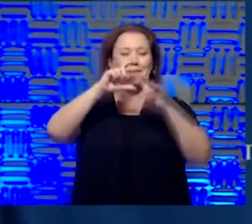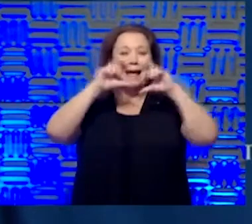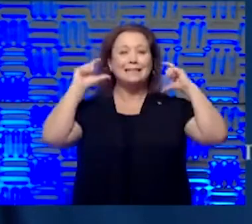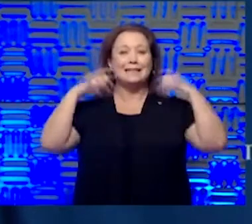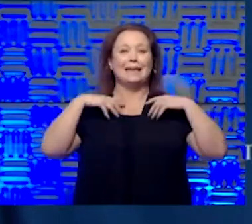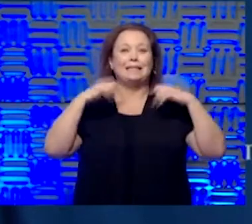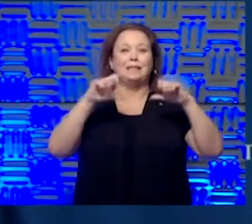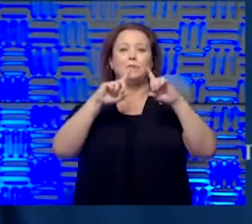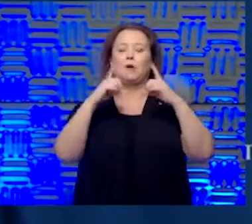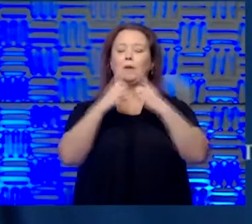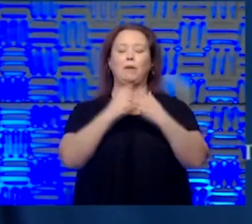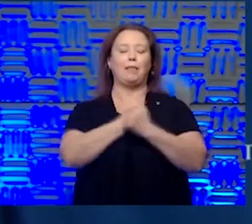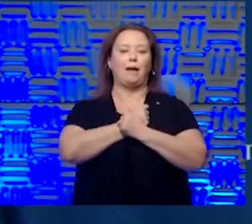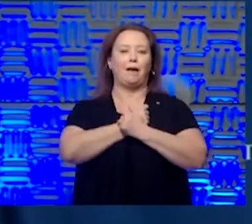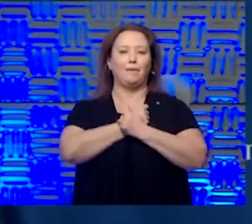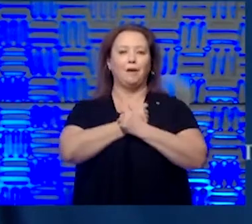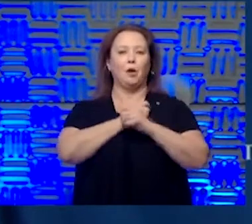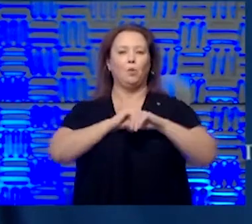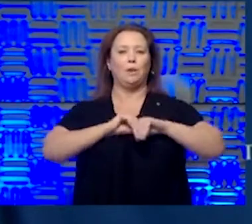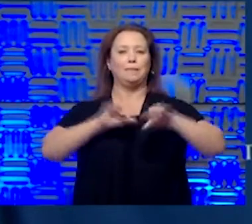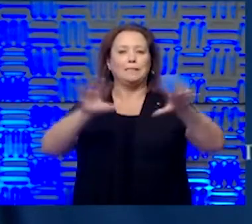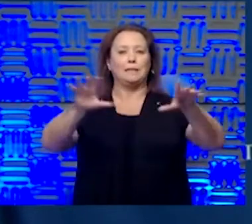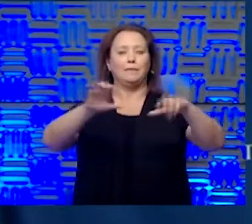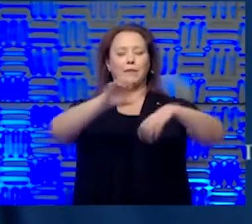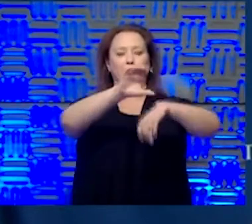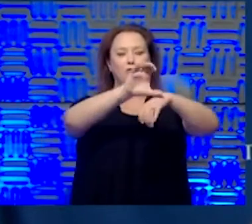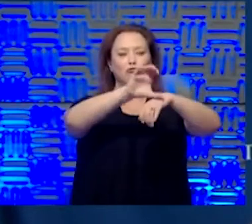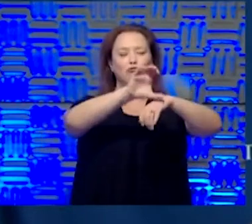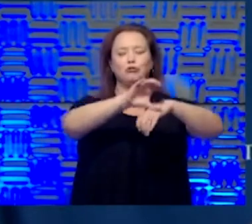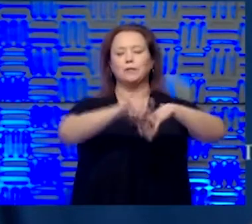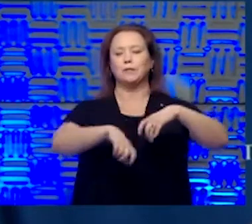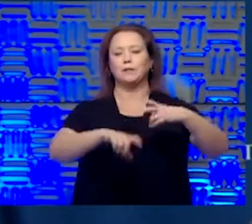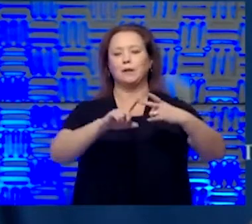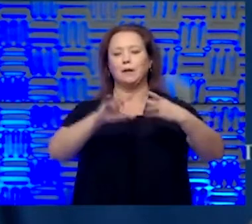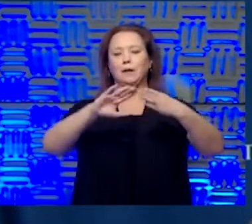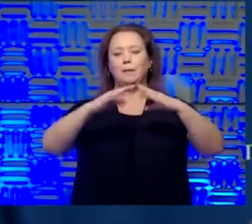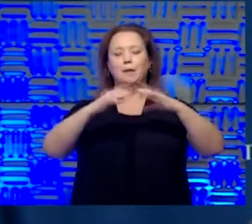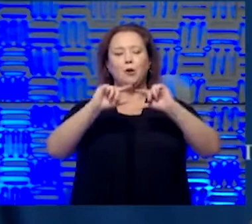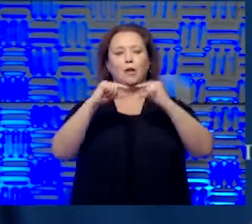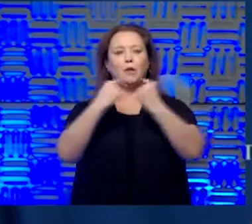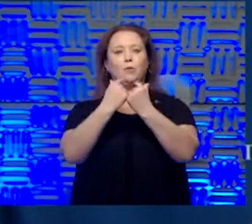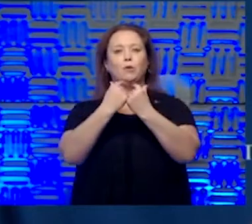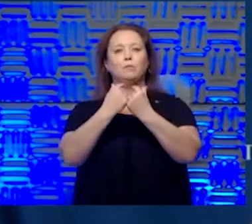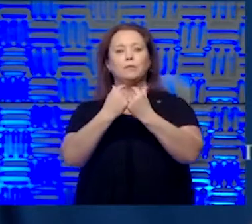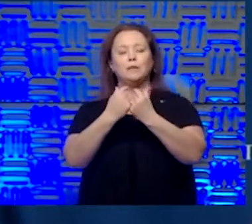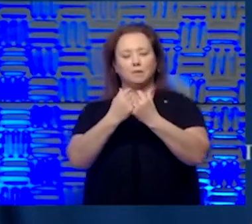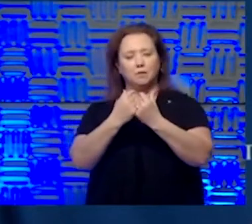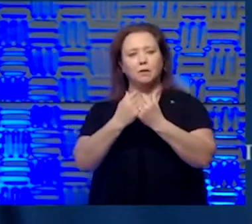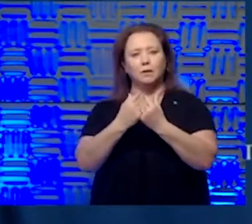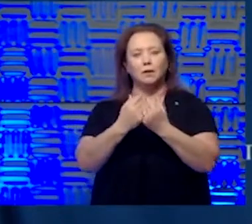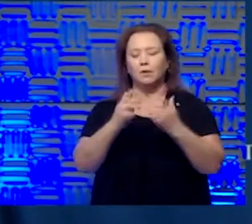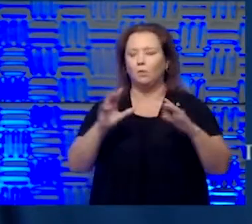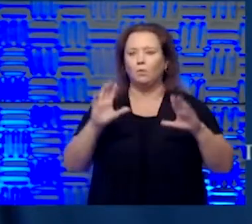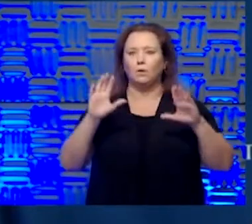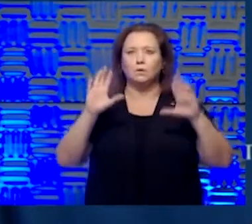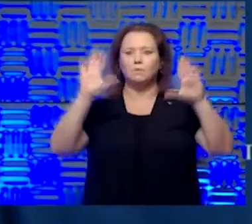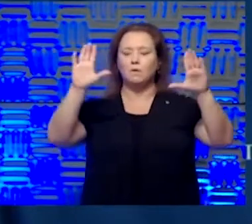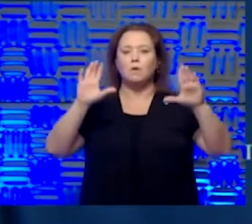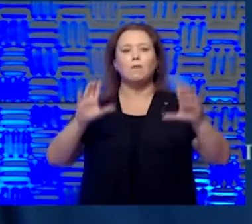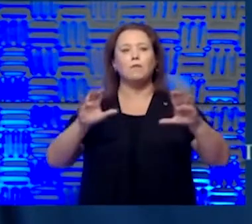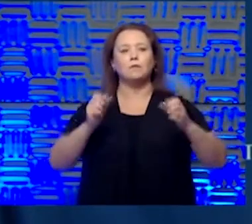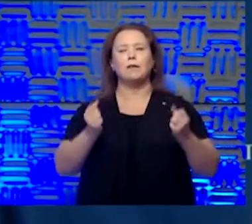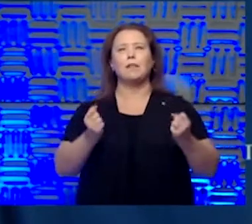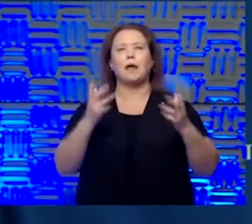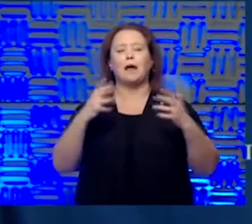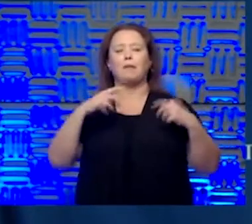we love. We've been distributing them out to churches, community groups, those kind of things. There are lots of